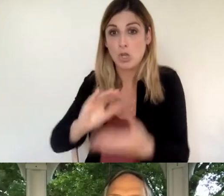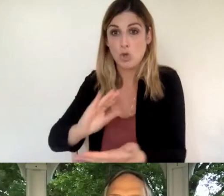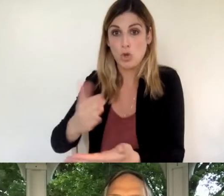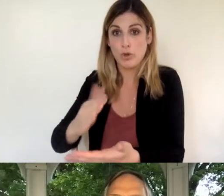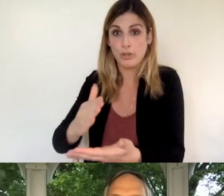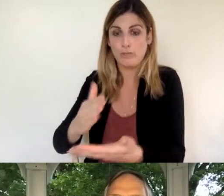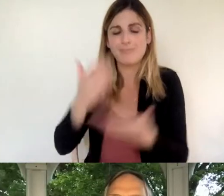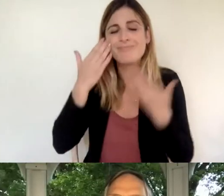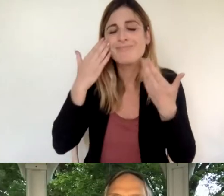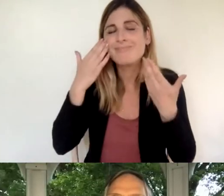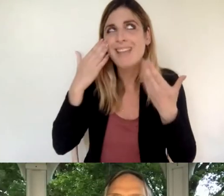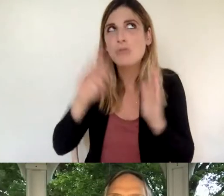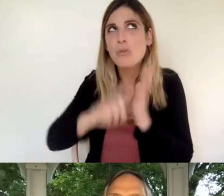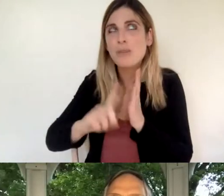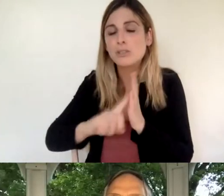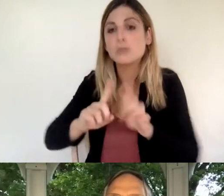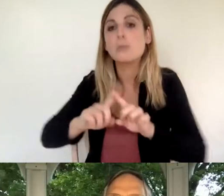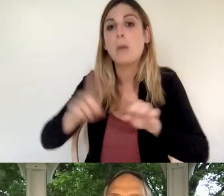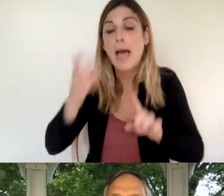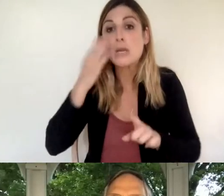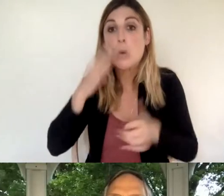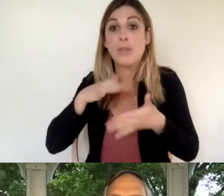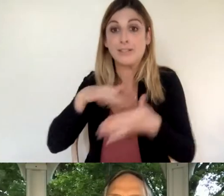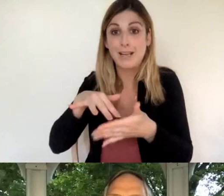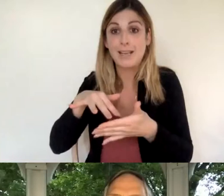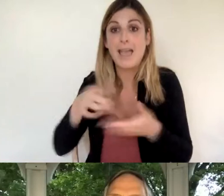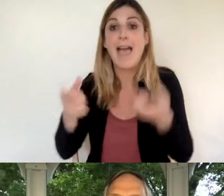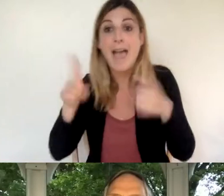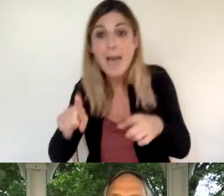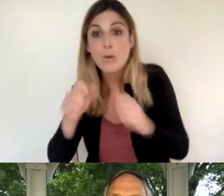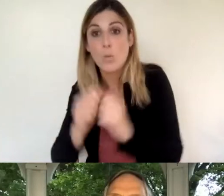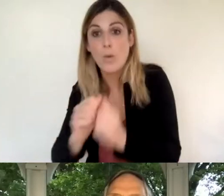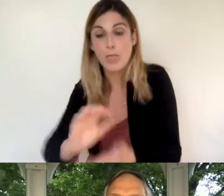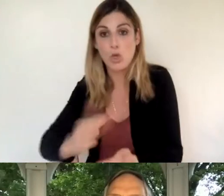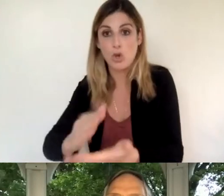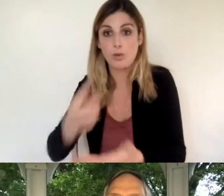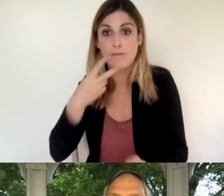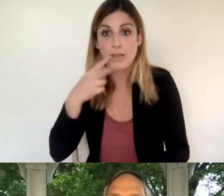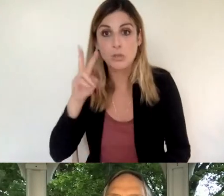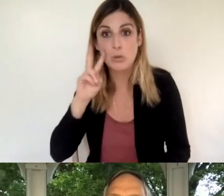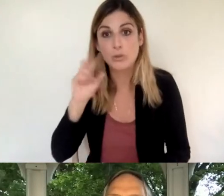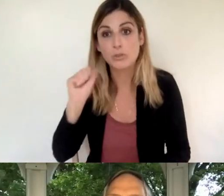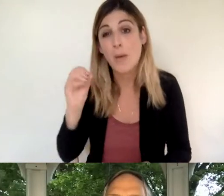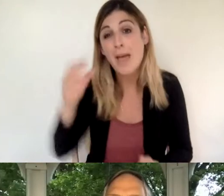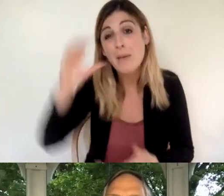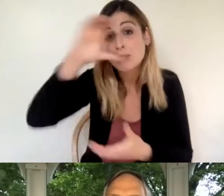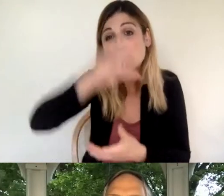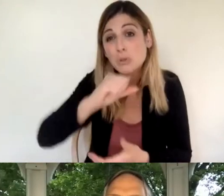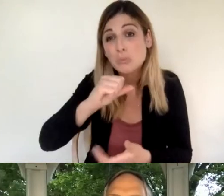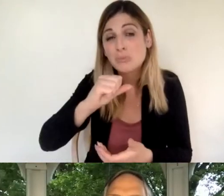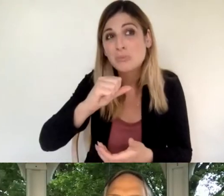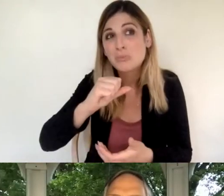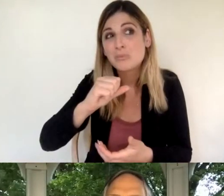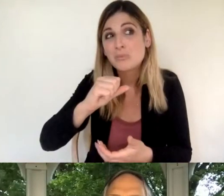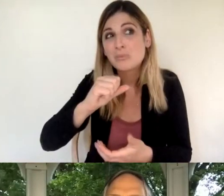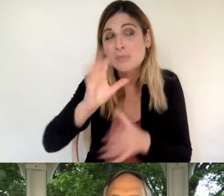on that. I just know that the research on absorption rates was done in cooked vegetables. So I think, you know, I would make sure that you have